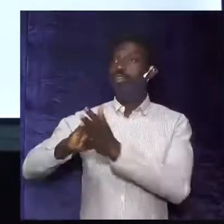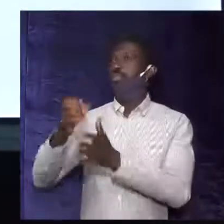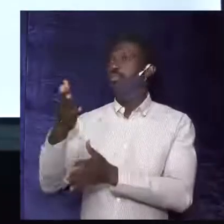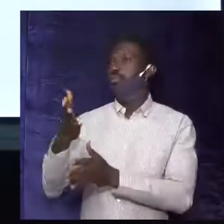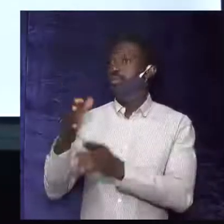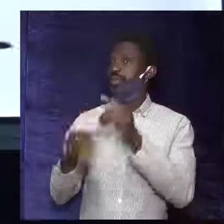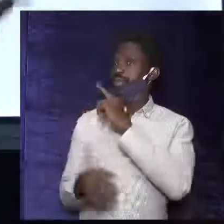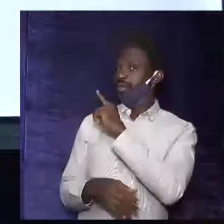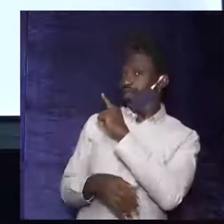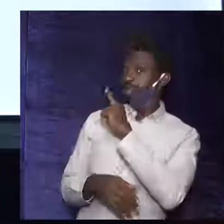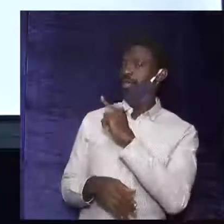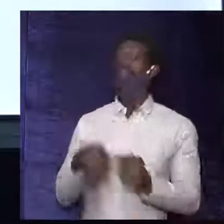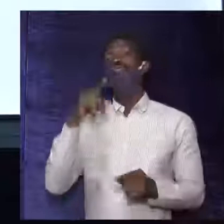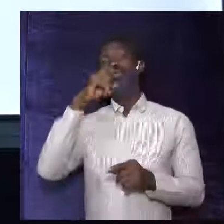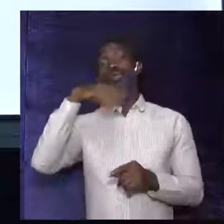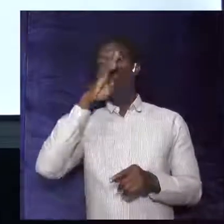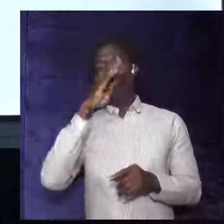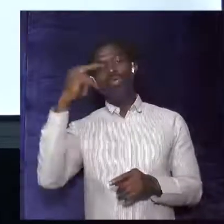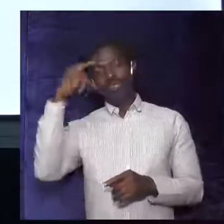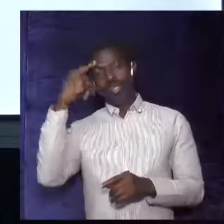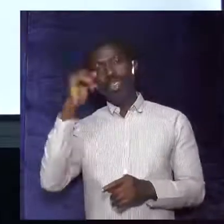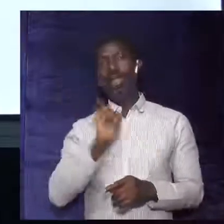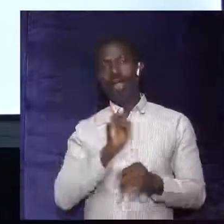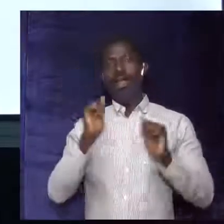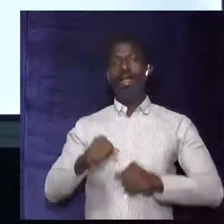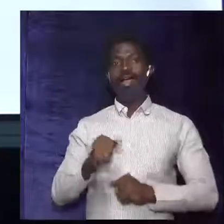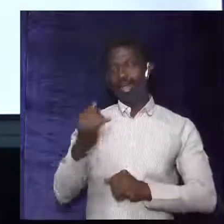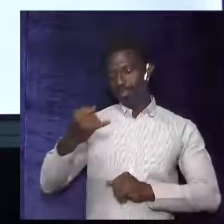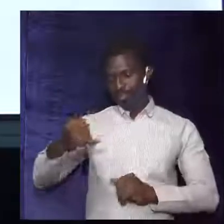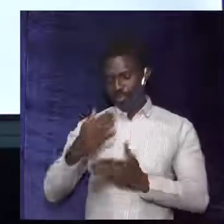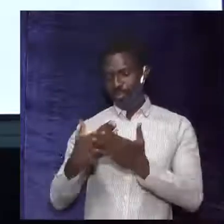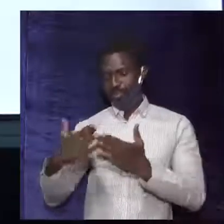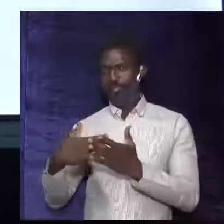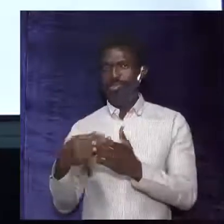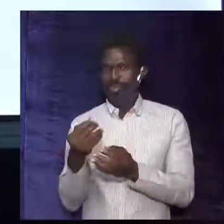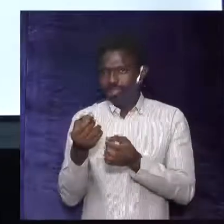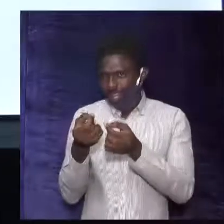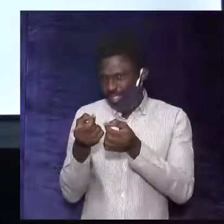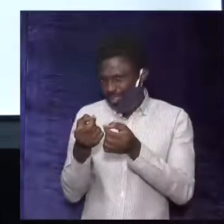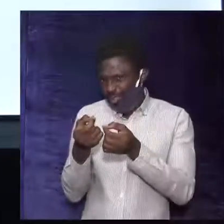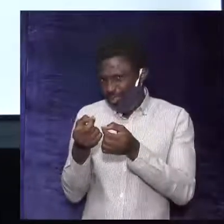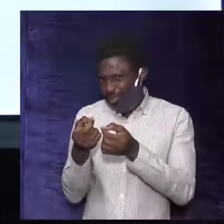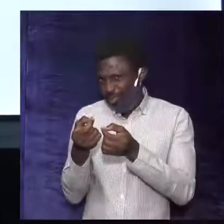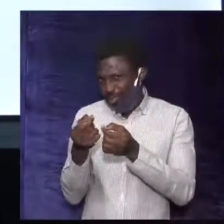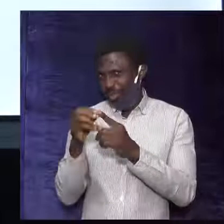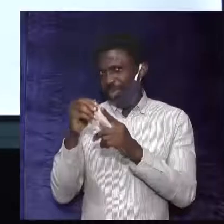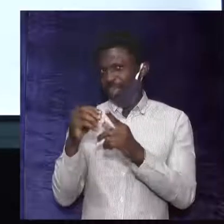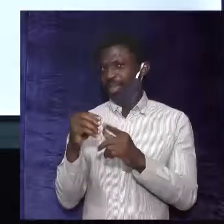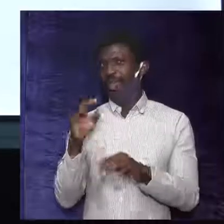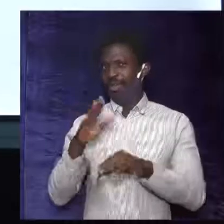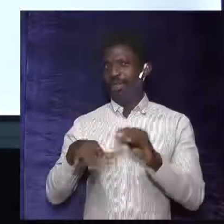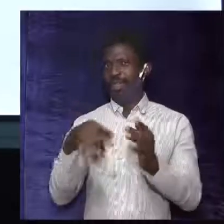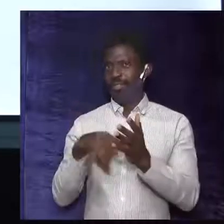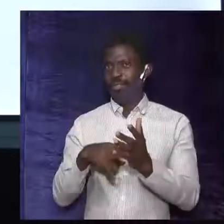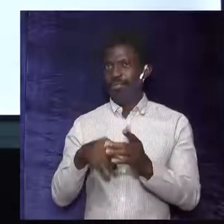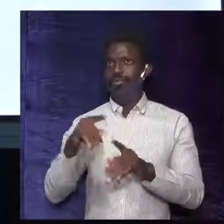here. Here is one and here is another one. And you must be thinking, I can draw something smaller than this. Yes, well, even I can draw something a